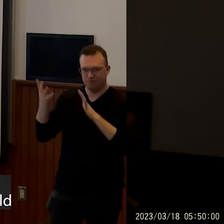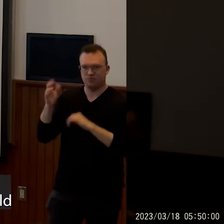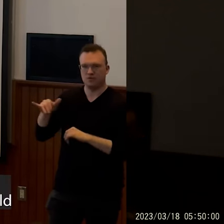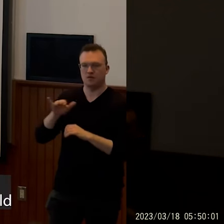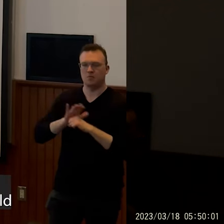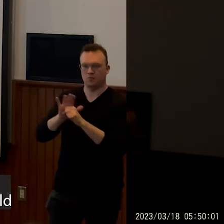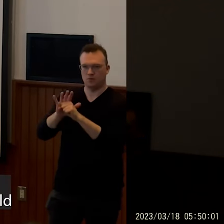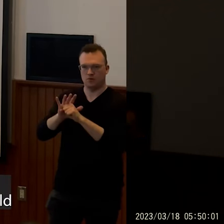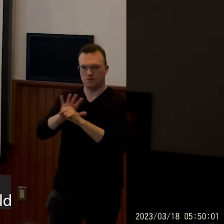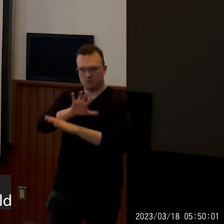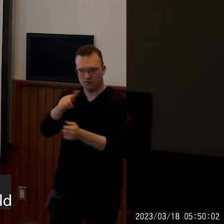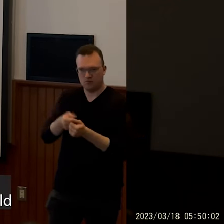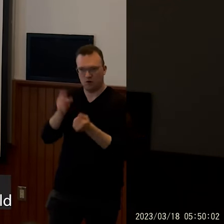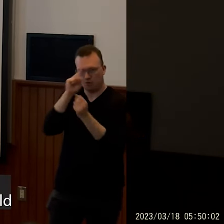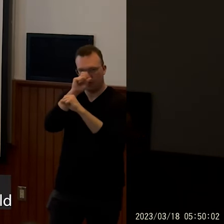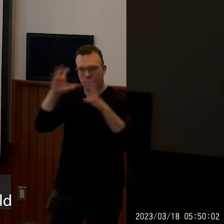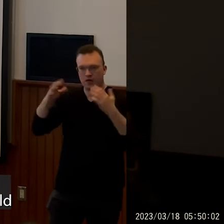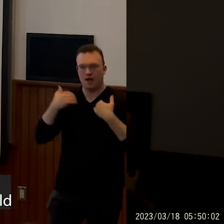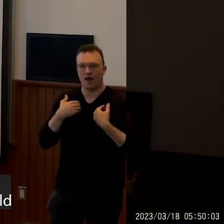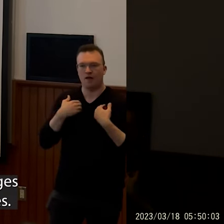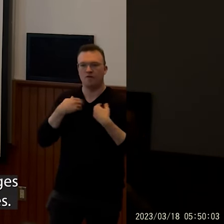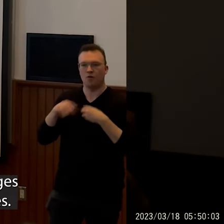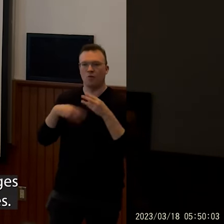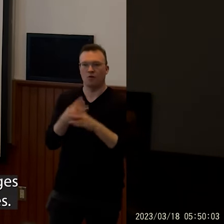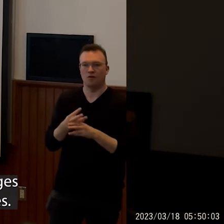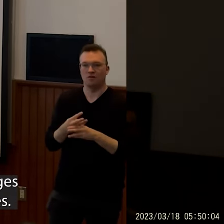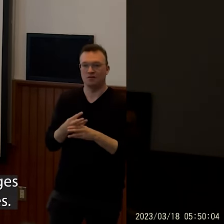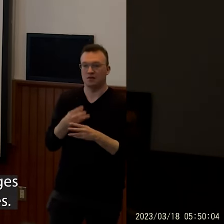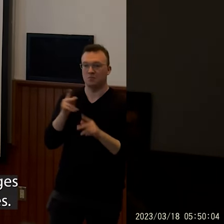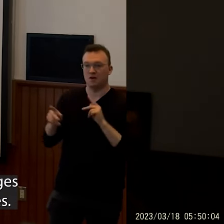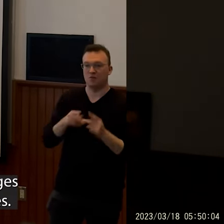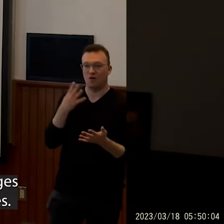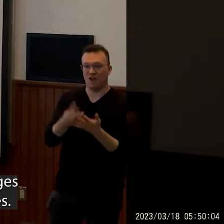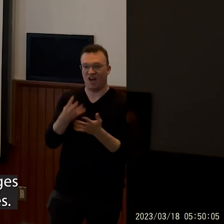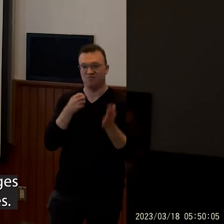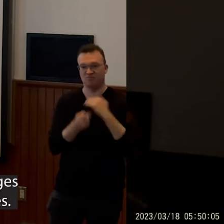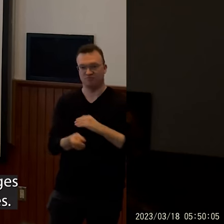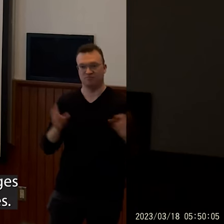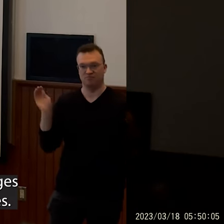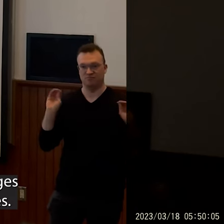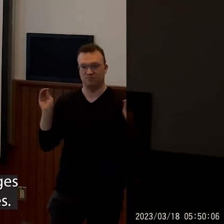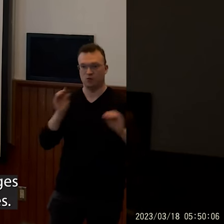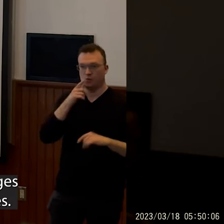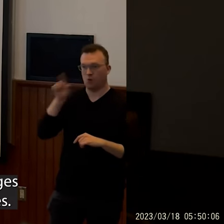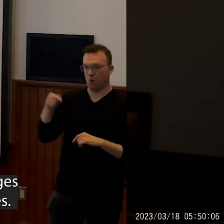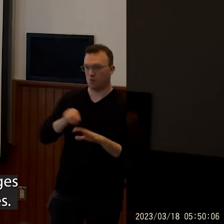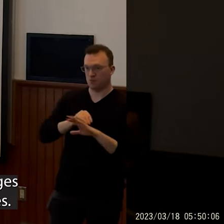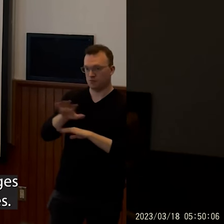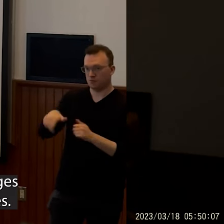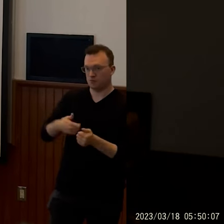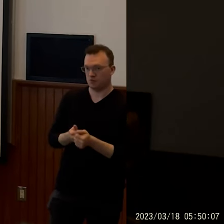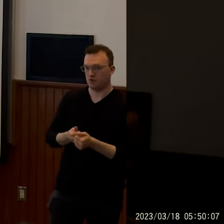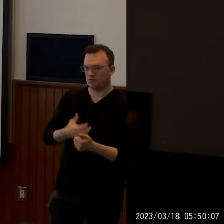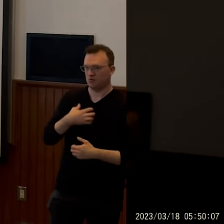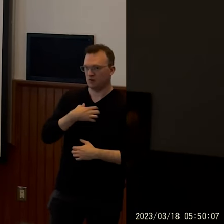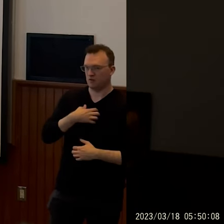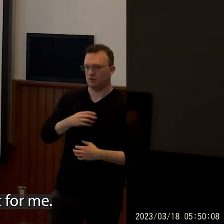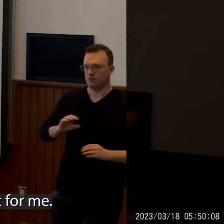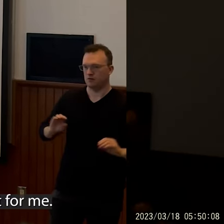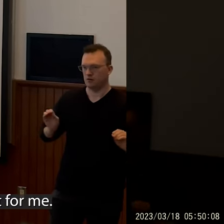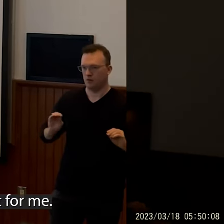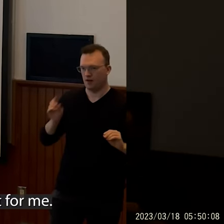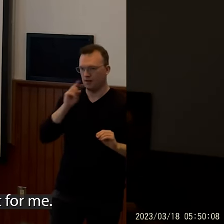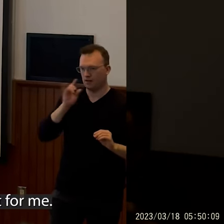a movement that's driven by a vision of a world where we don't put people in cages, and not just driven by grievances. I think